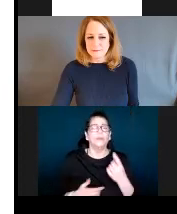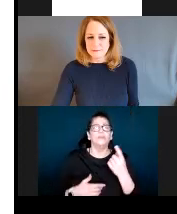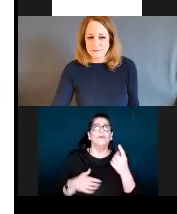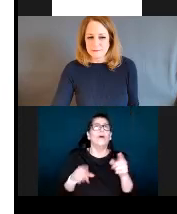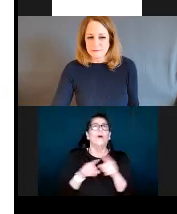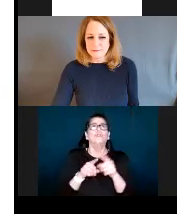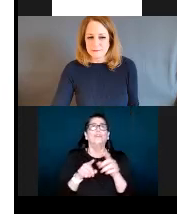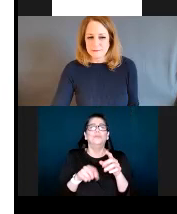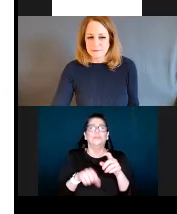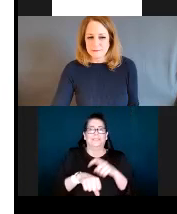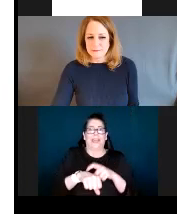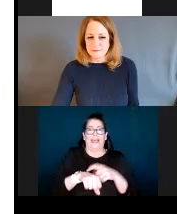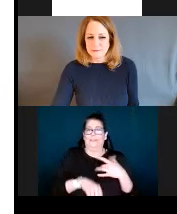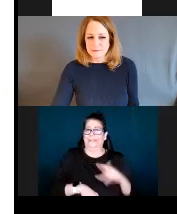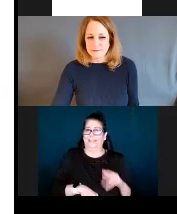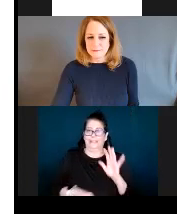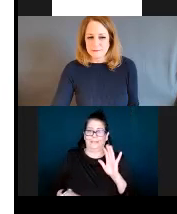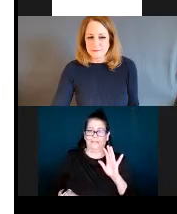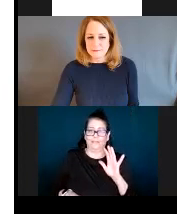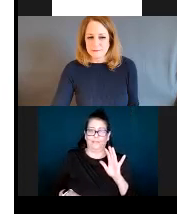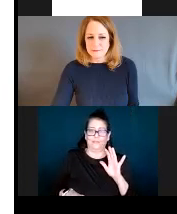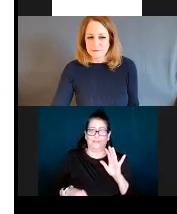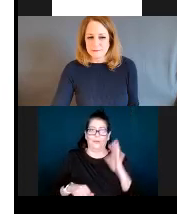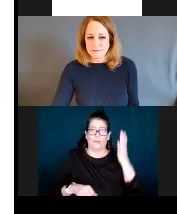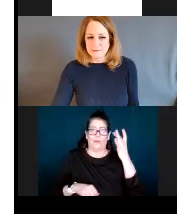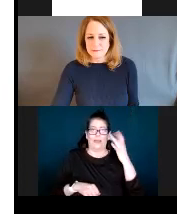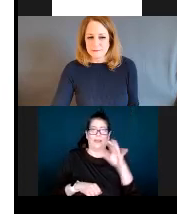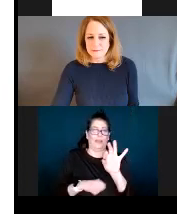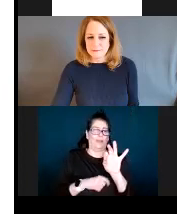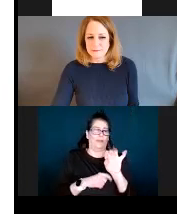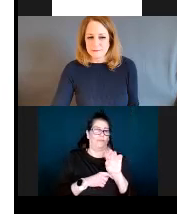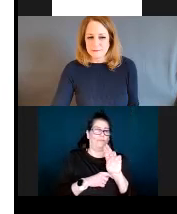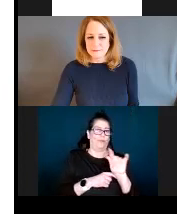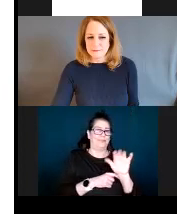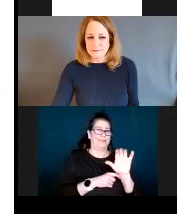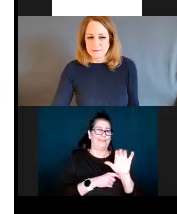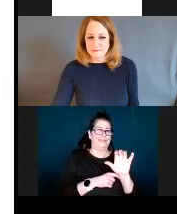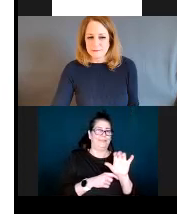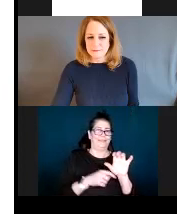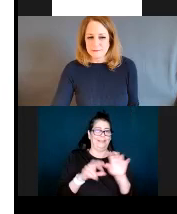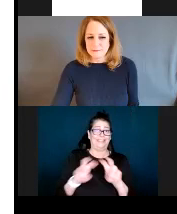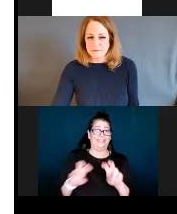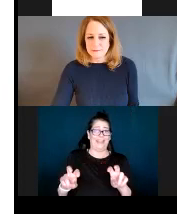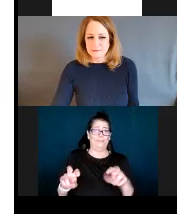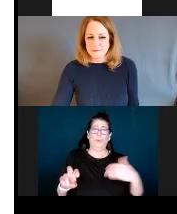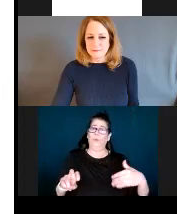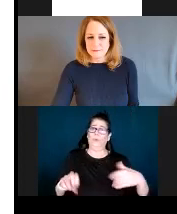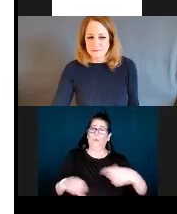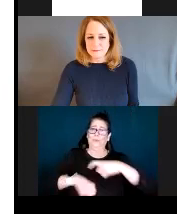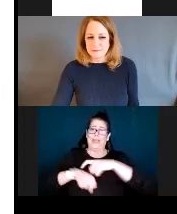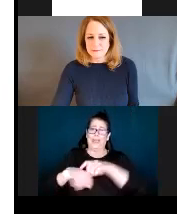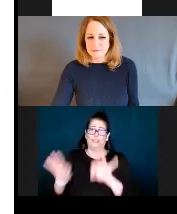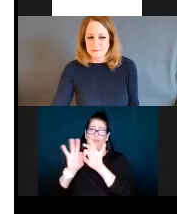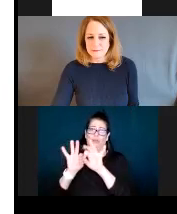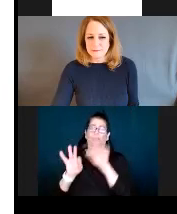to sexual assault is a sexual assault forensic exam. So you will learn more about those in future sessions. I